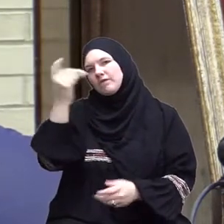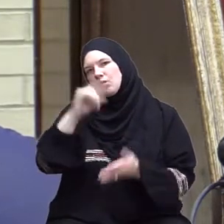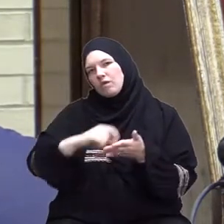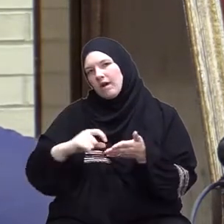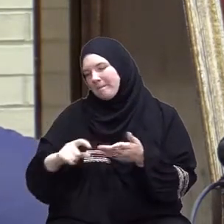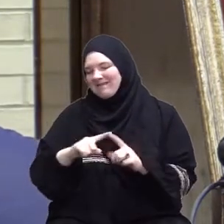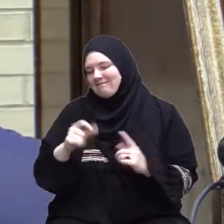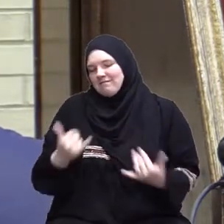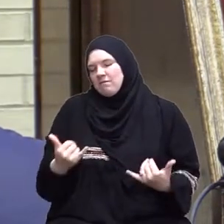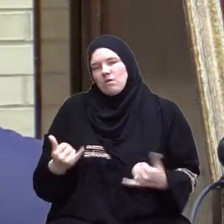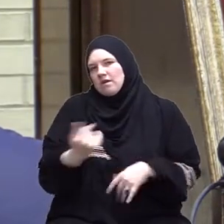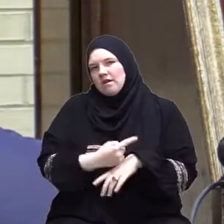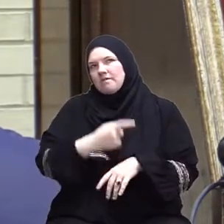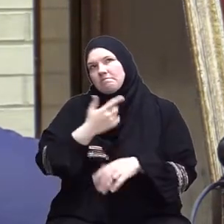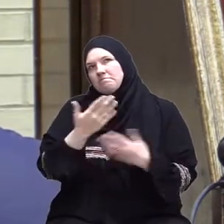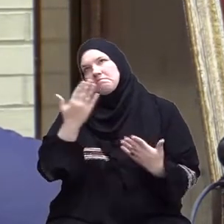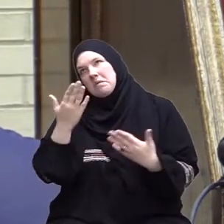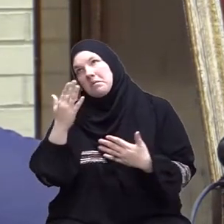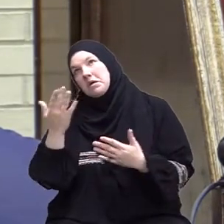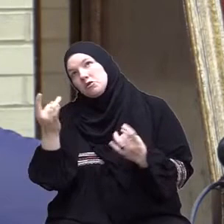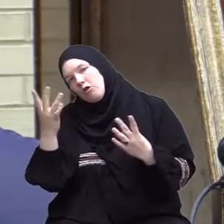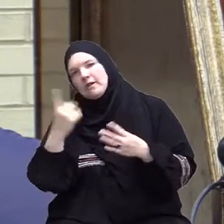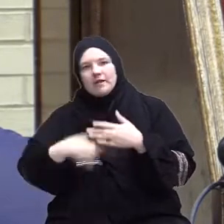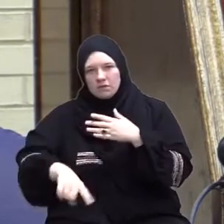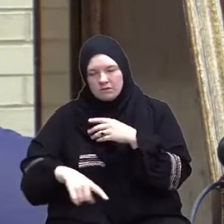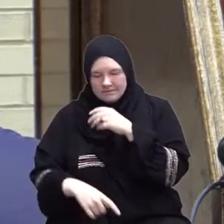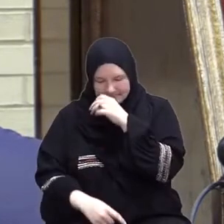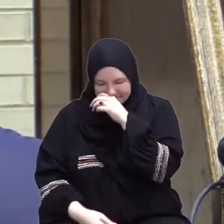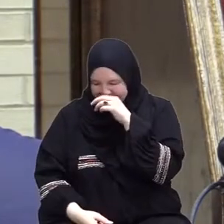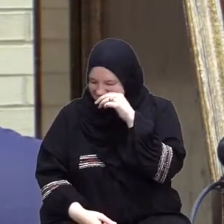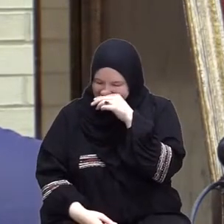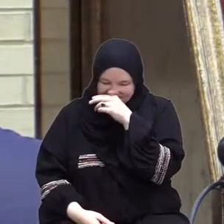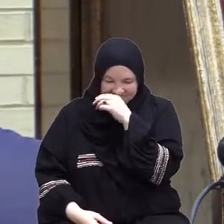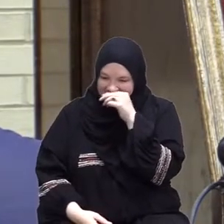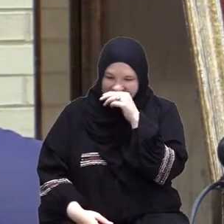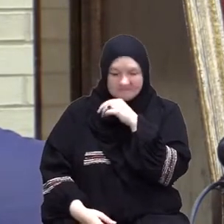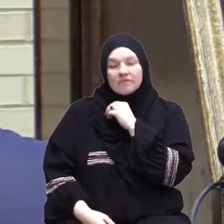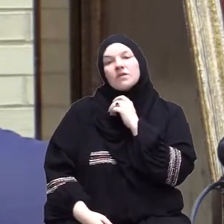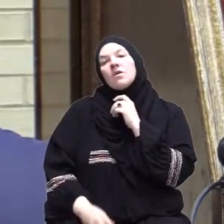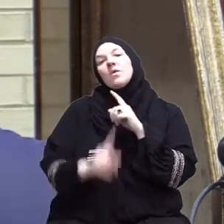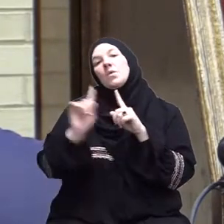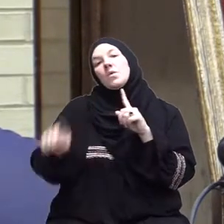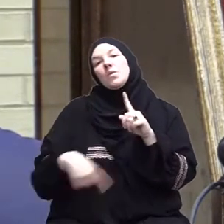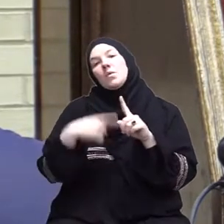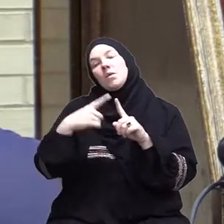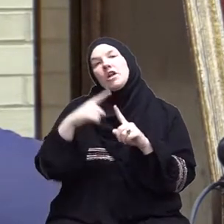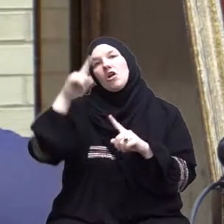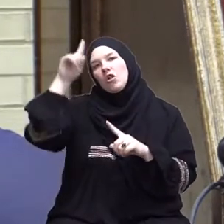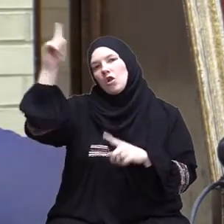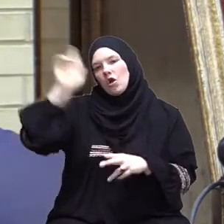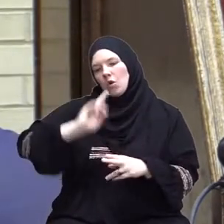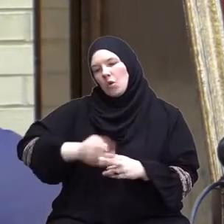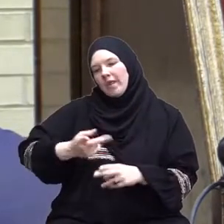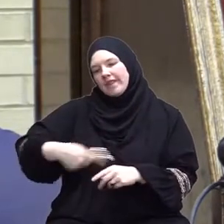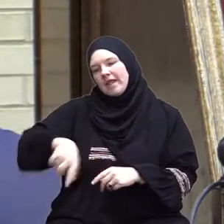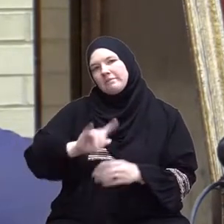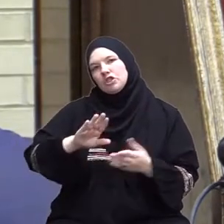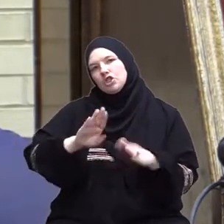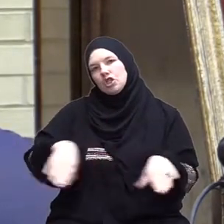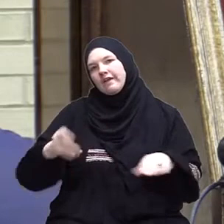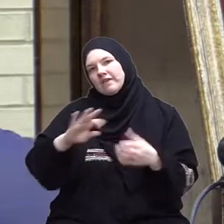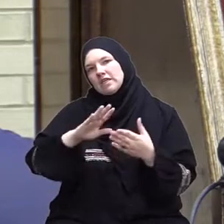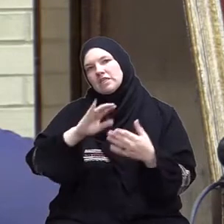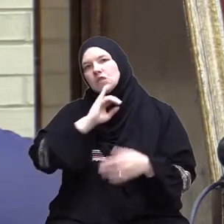but not today, but maybe inshallah next week. So when Allah calls them children of Israel, it